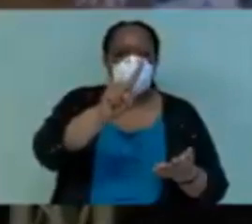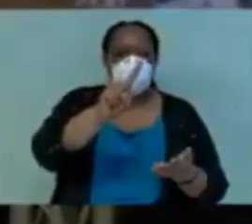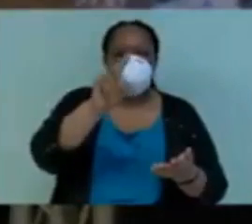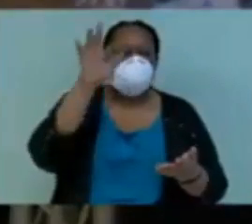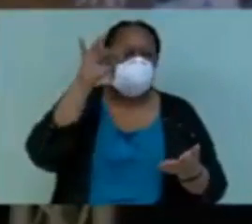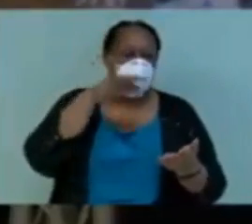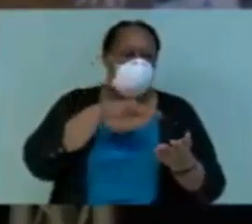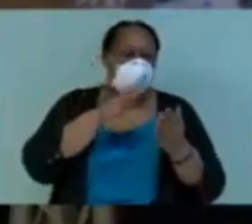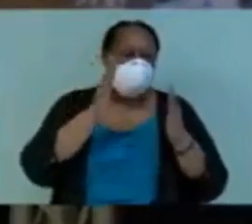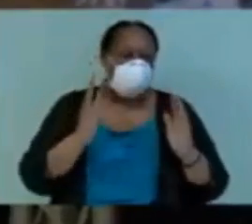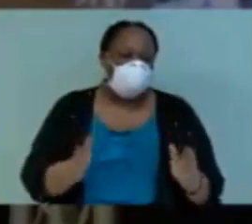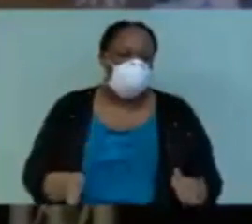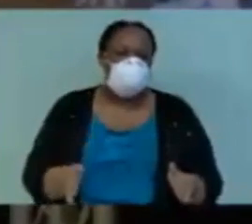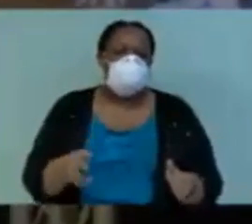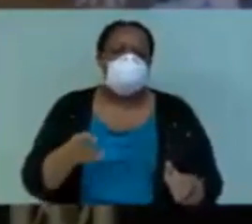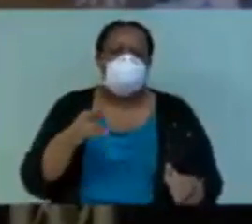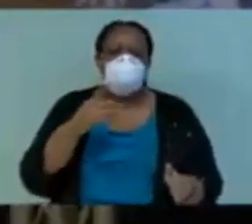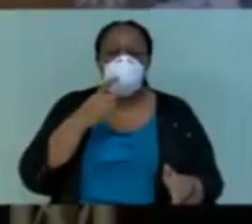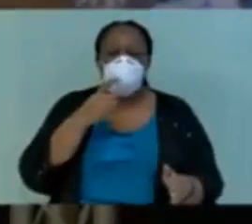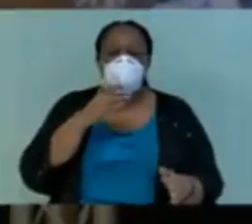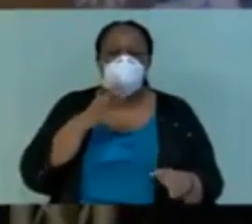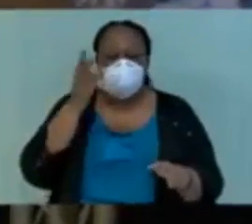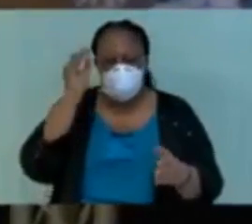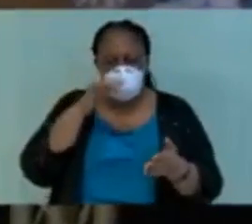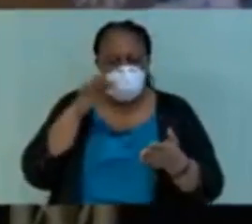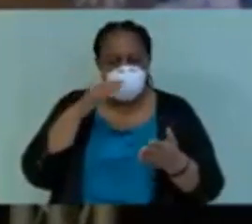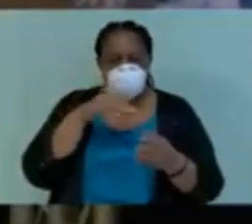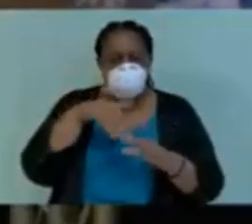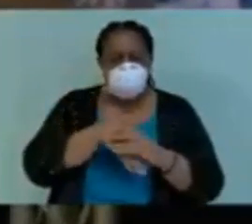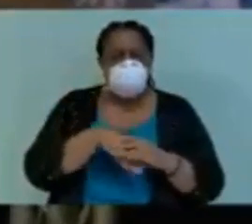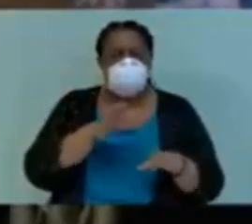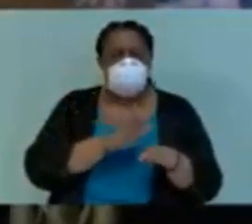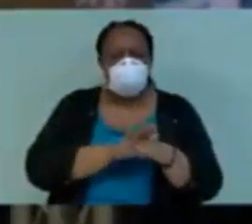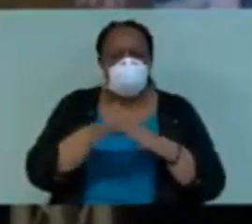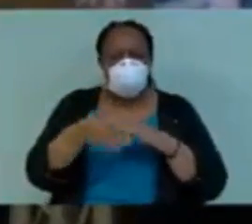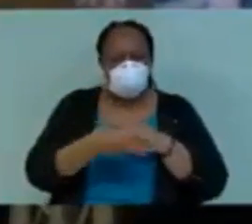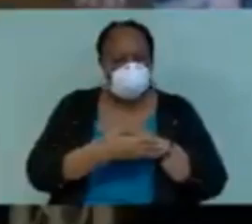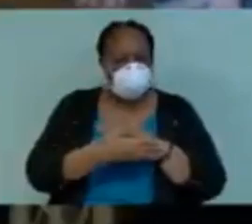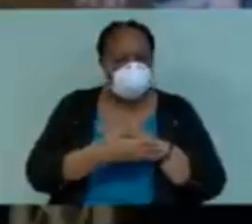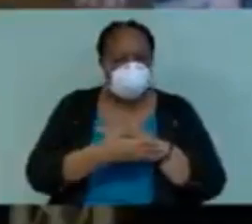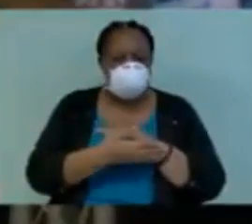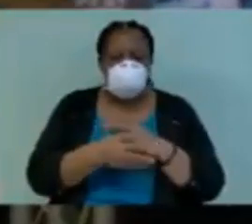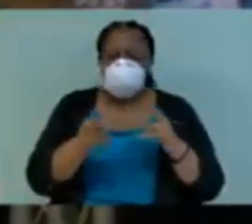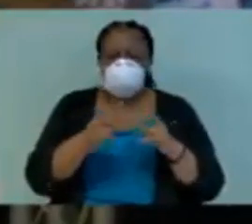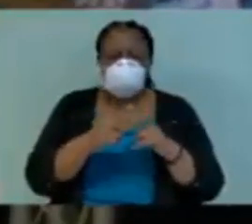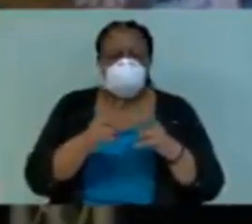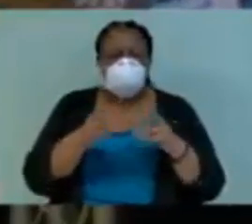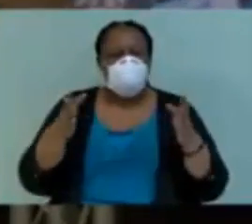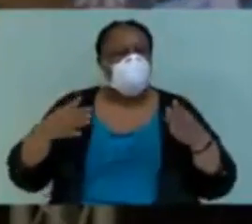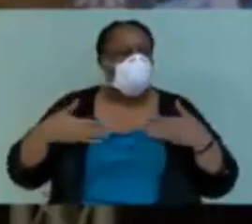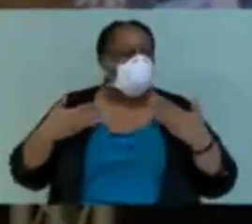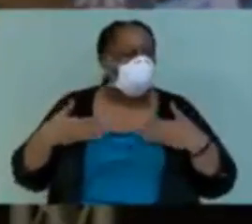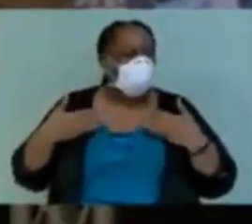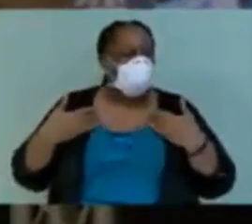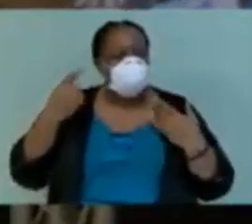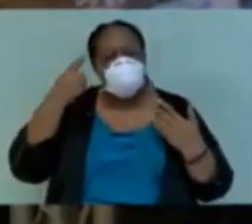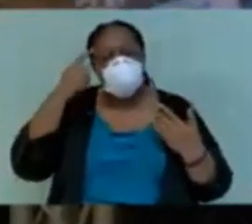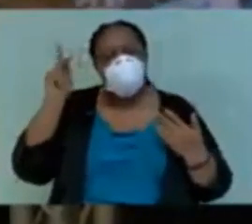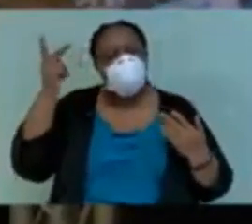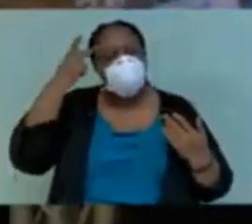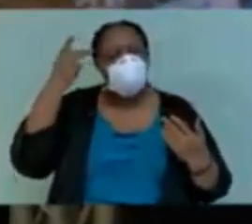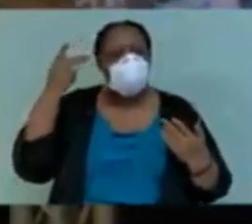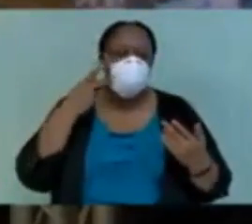when a plan comes together and you see it come to fruition. Today I was happy to witness